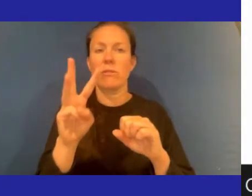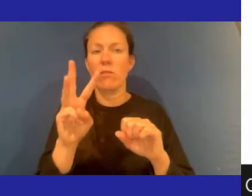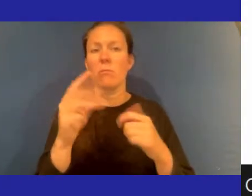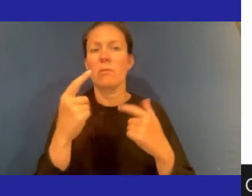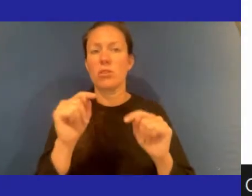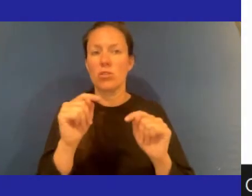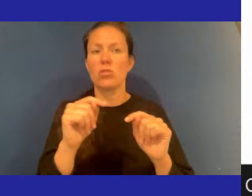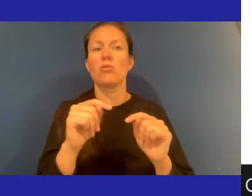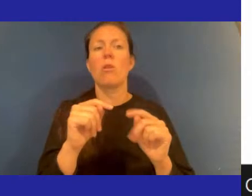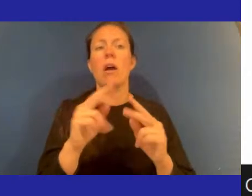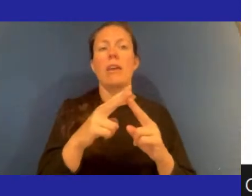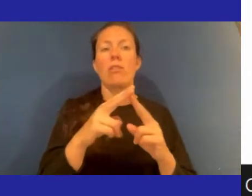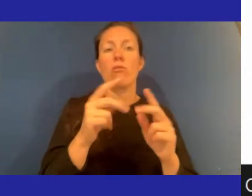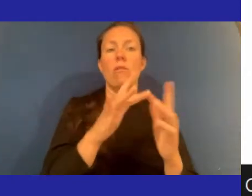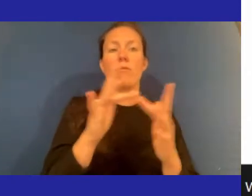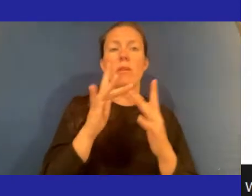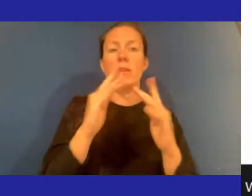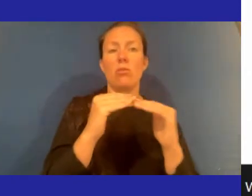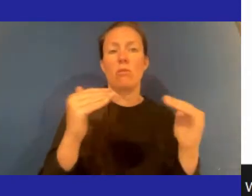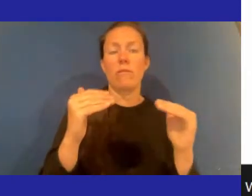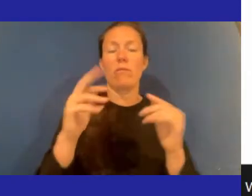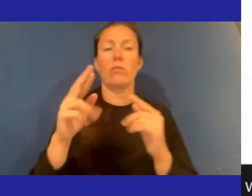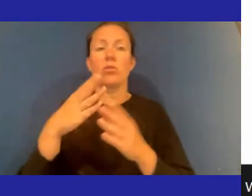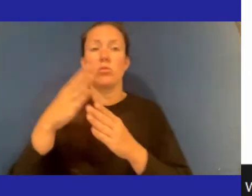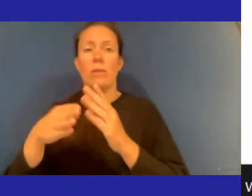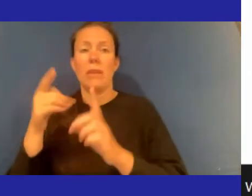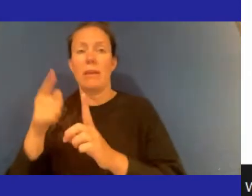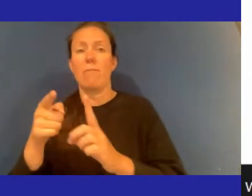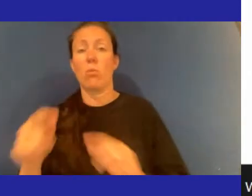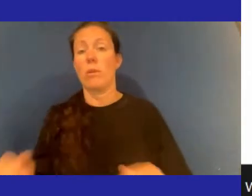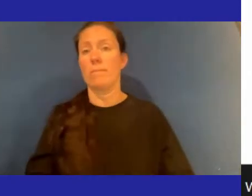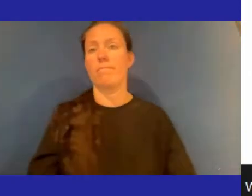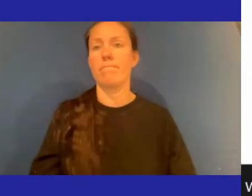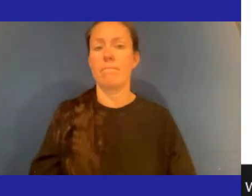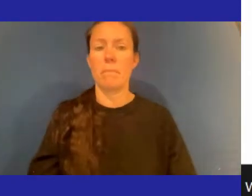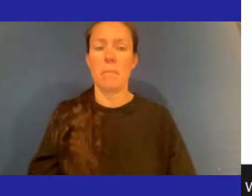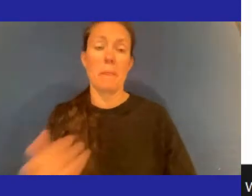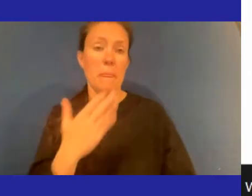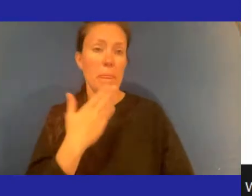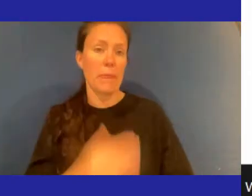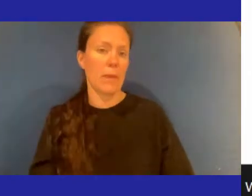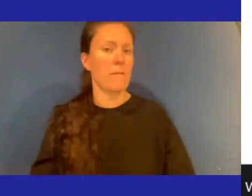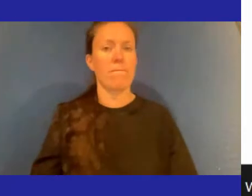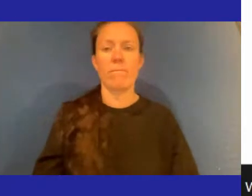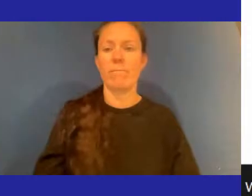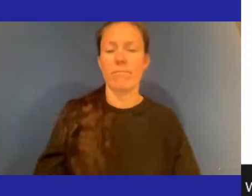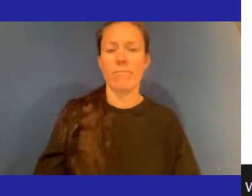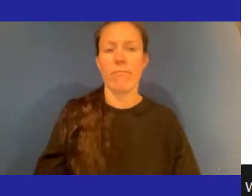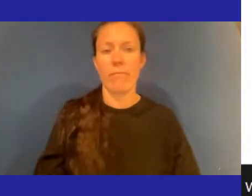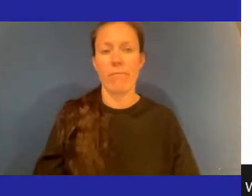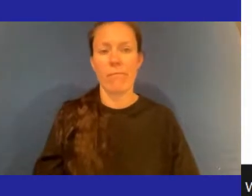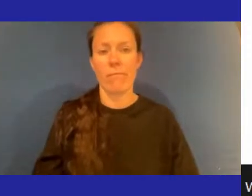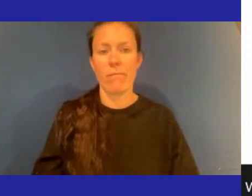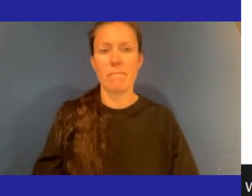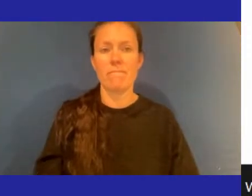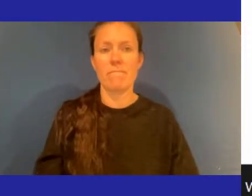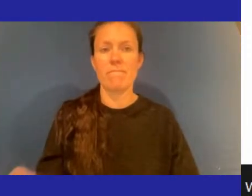from the network level or all the way to the endpoint. Thanks. Thank you, Dr. Padilla. With respect to the AI issue, I